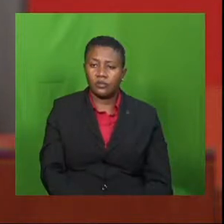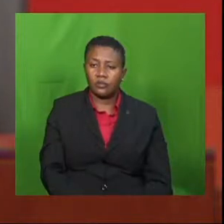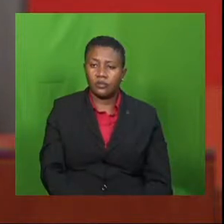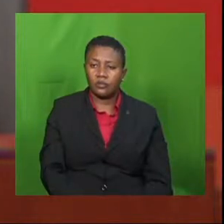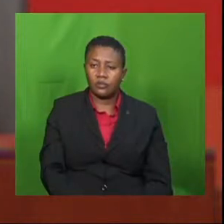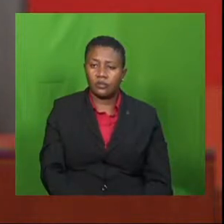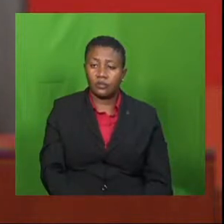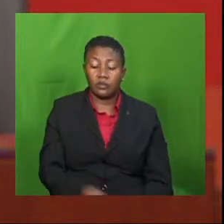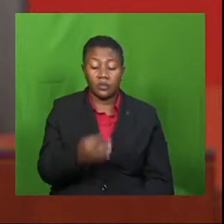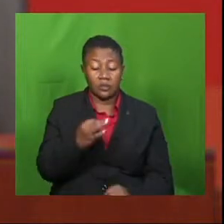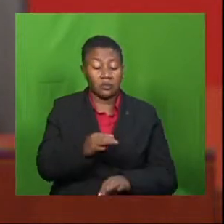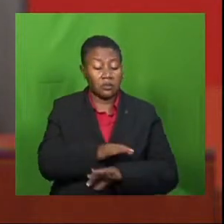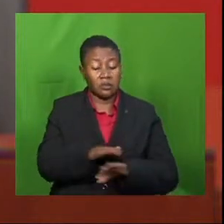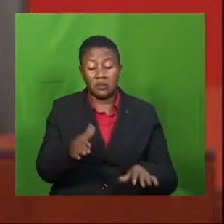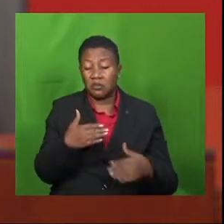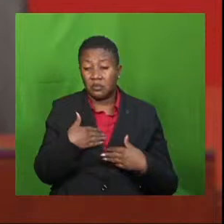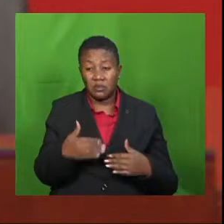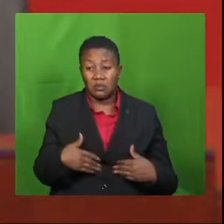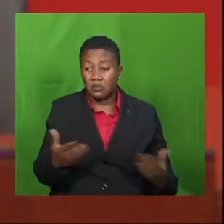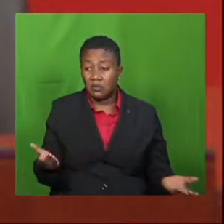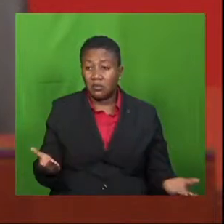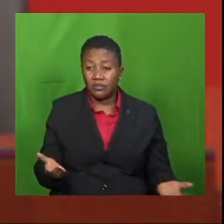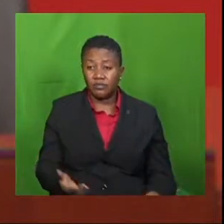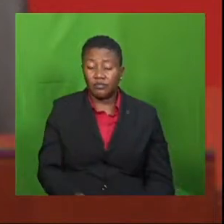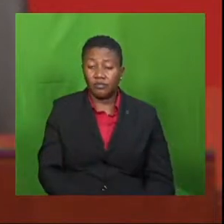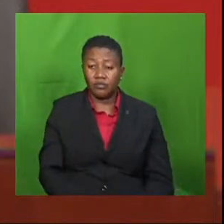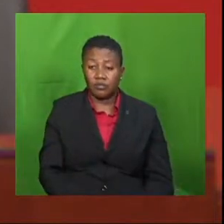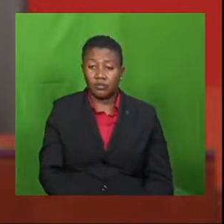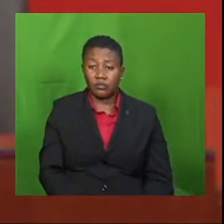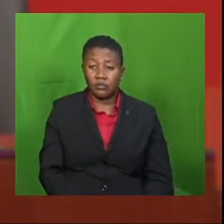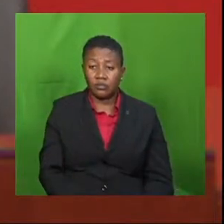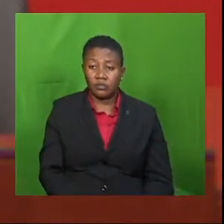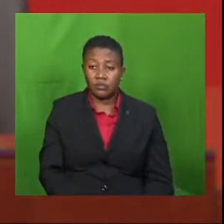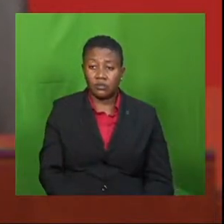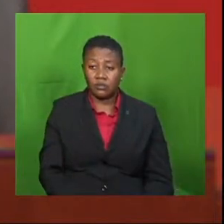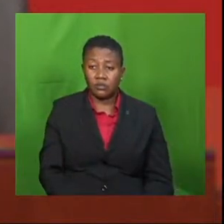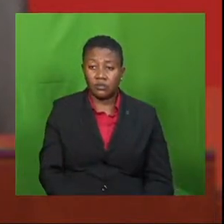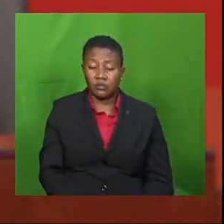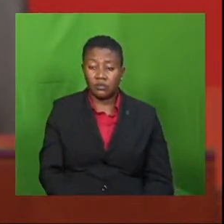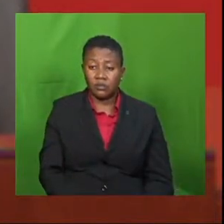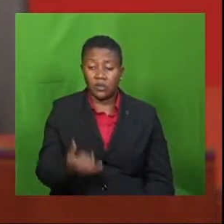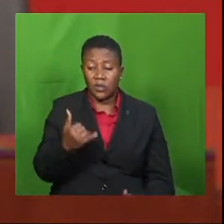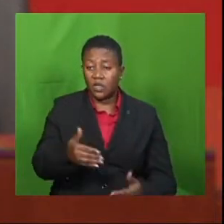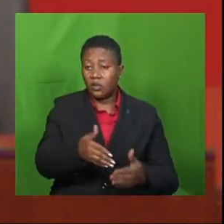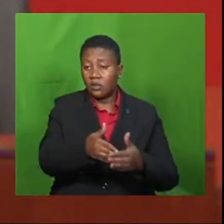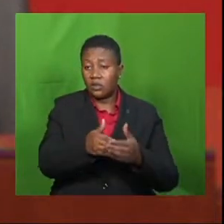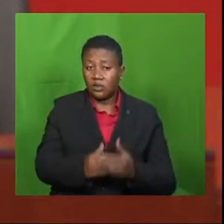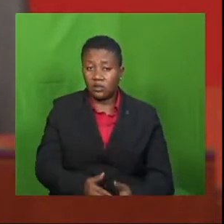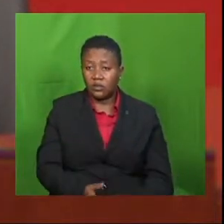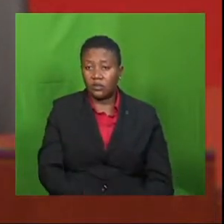If nobody is ready to contribute, let him come to leadership.